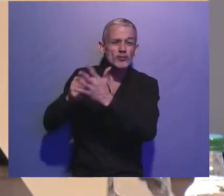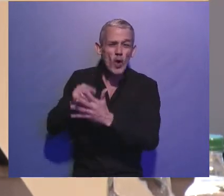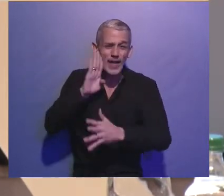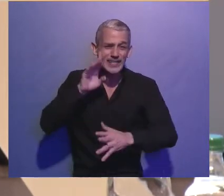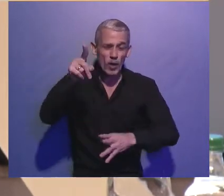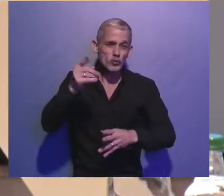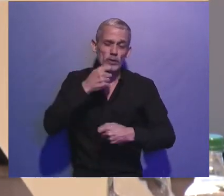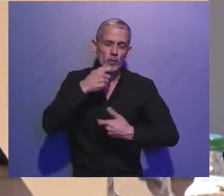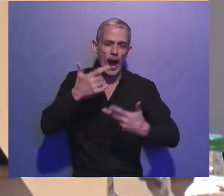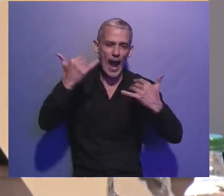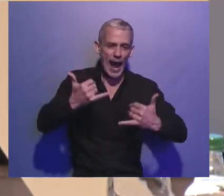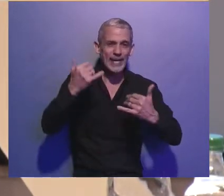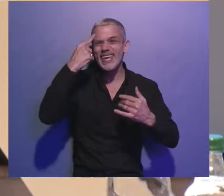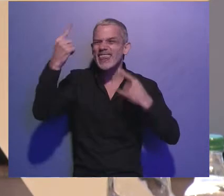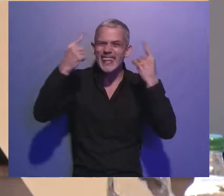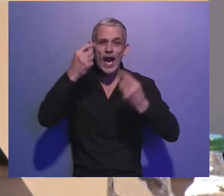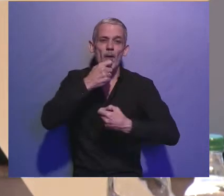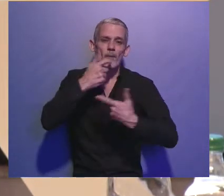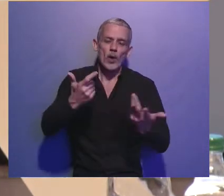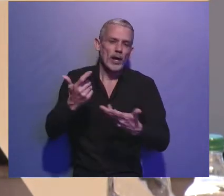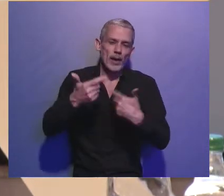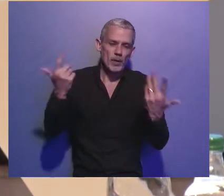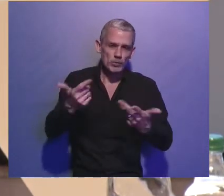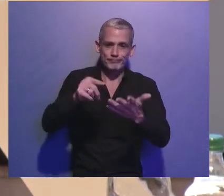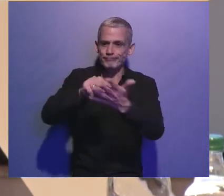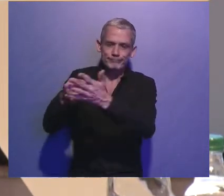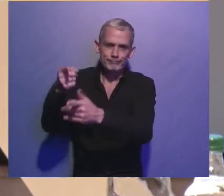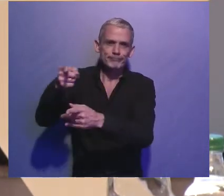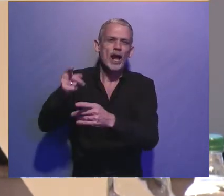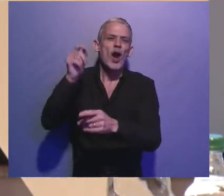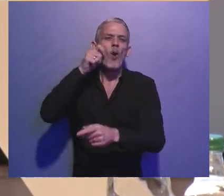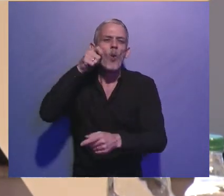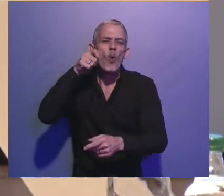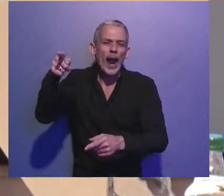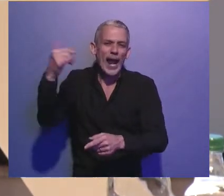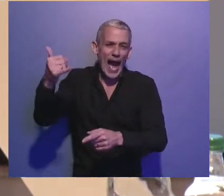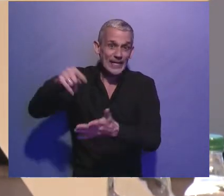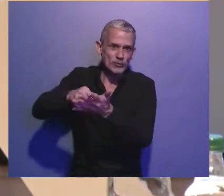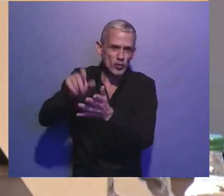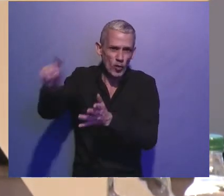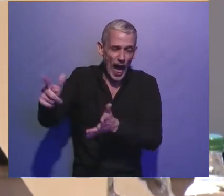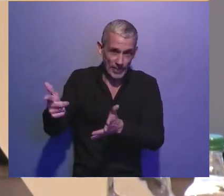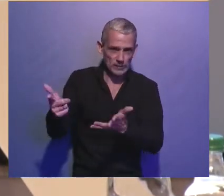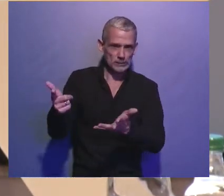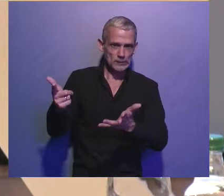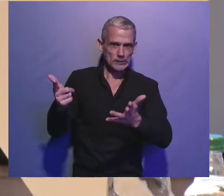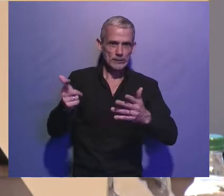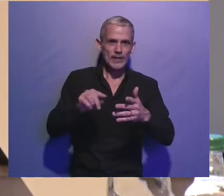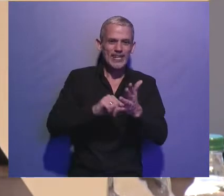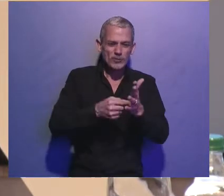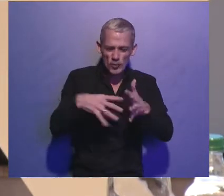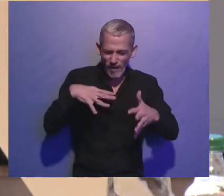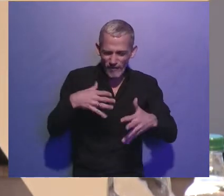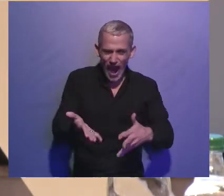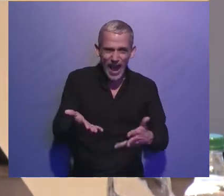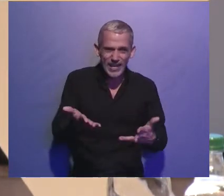run by Google or other major technology companies. And if the city hasn't thought through the rules of public information or